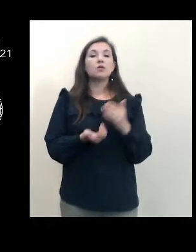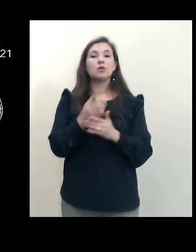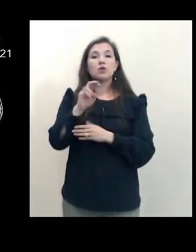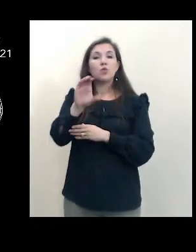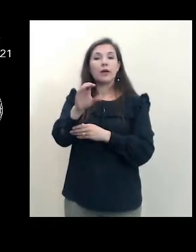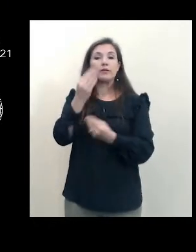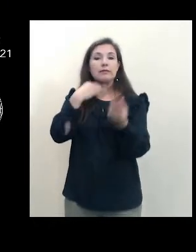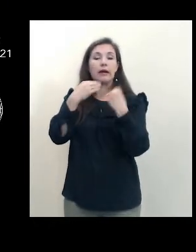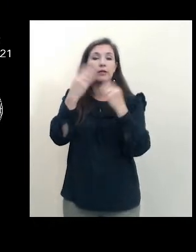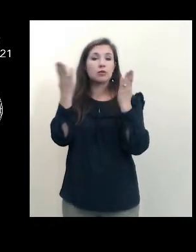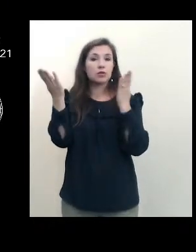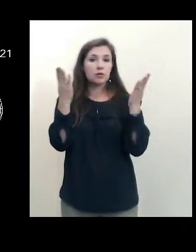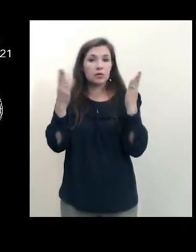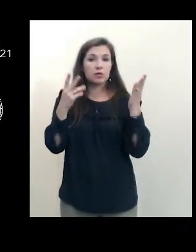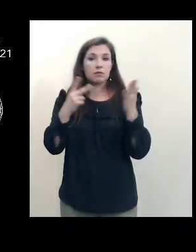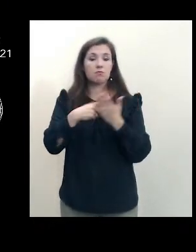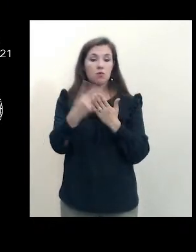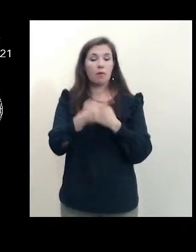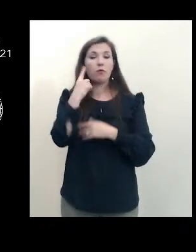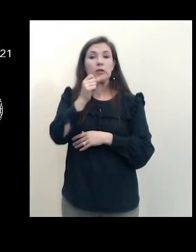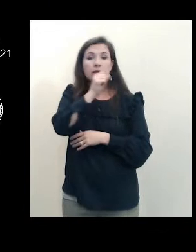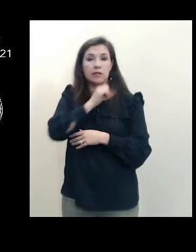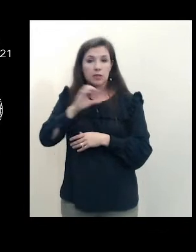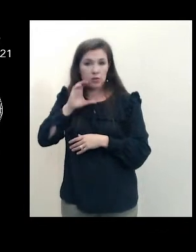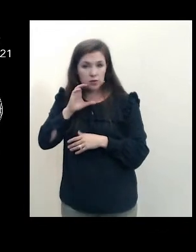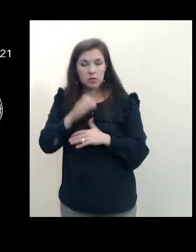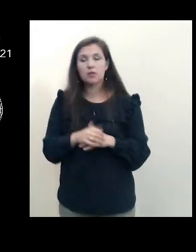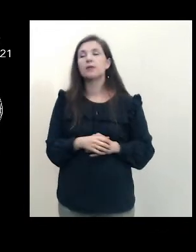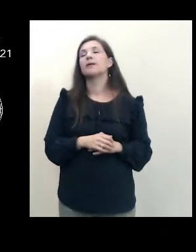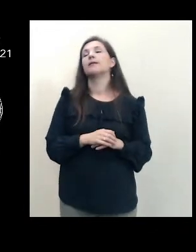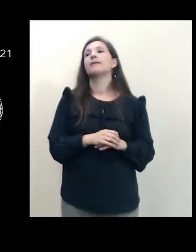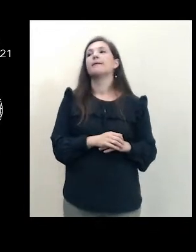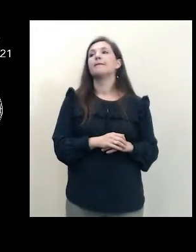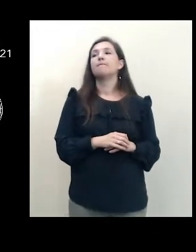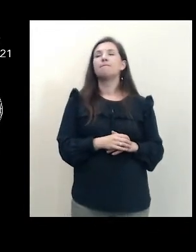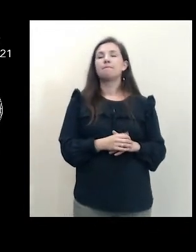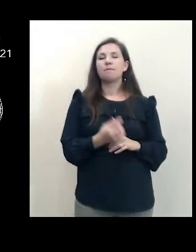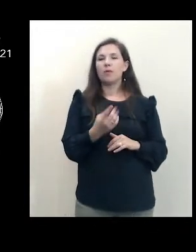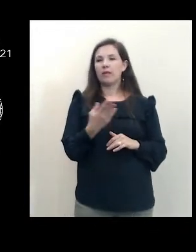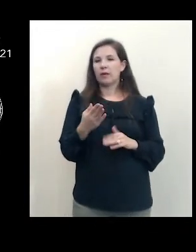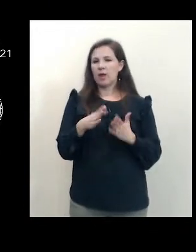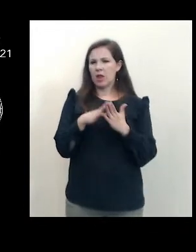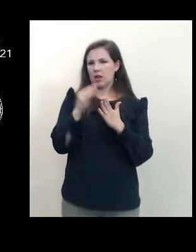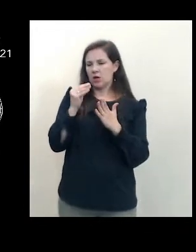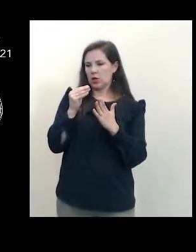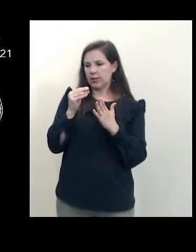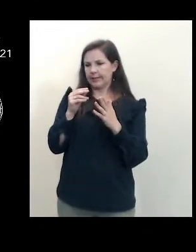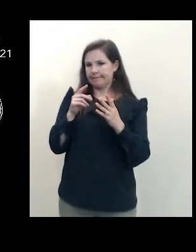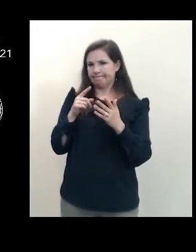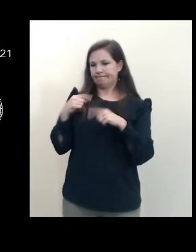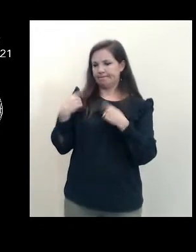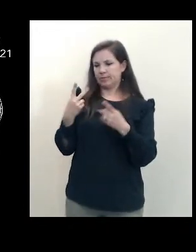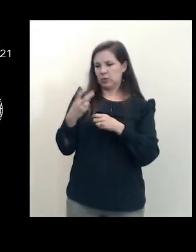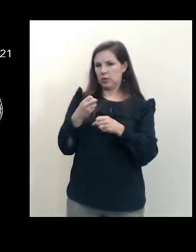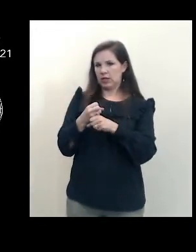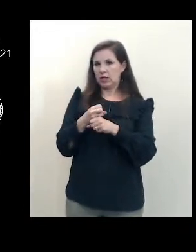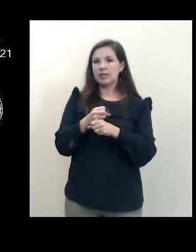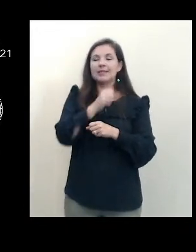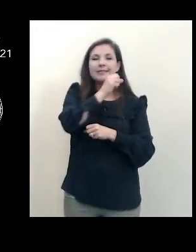dining service program for our seniors. One thing we learned with COVID-19 is how seniors need